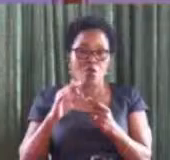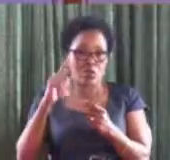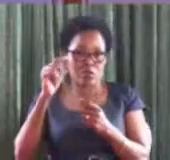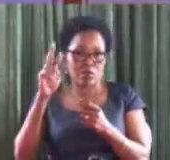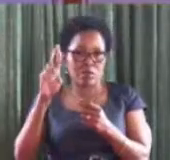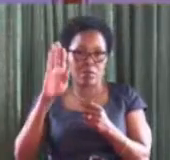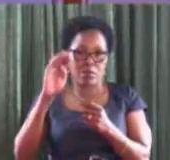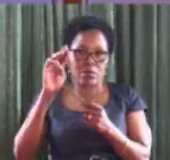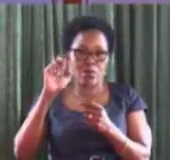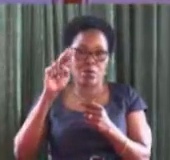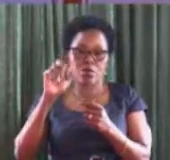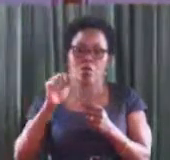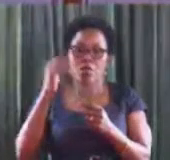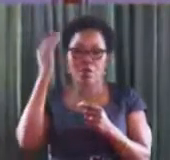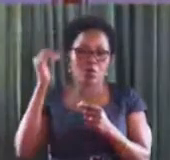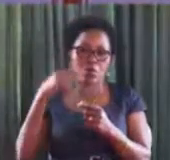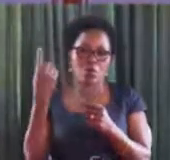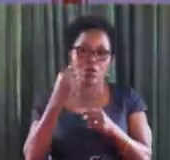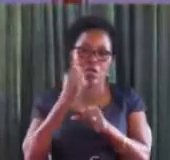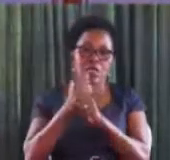of Judge